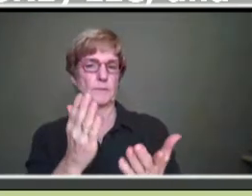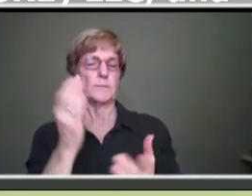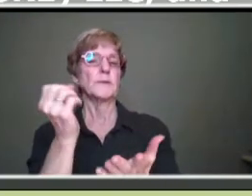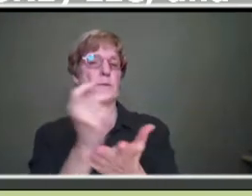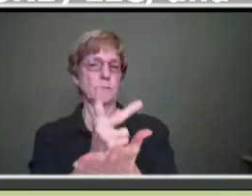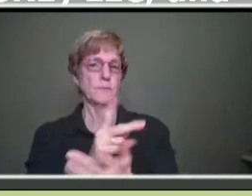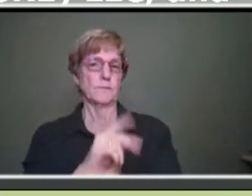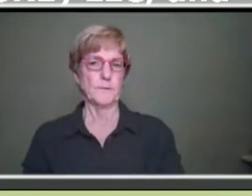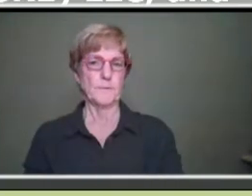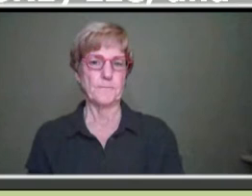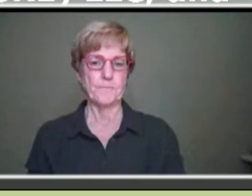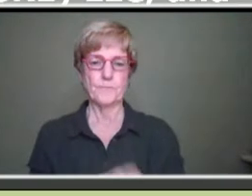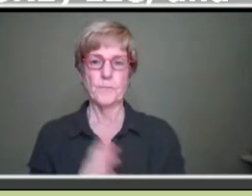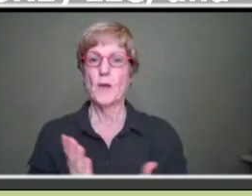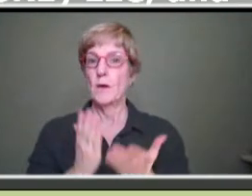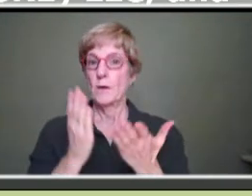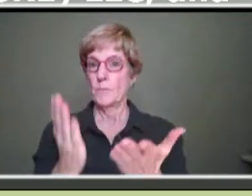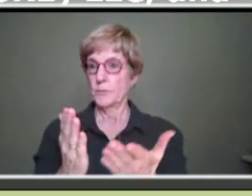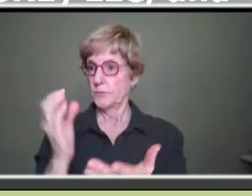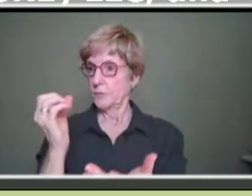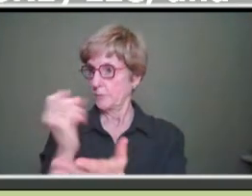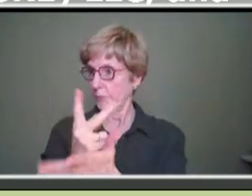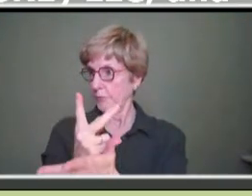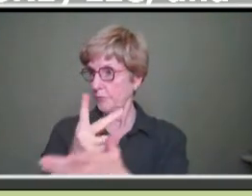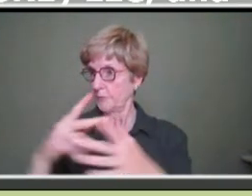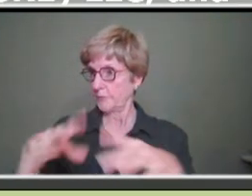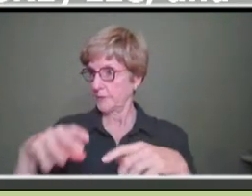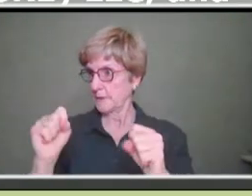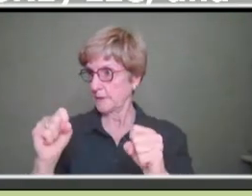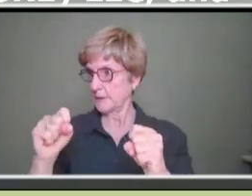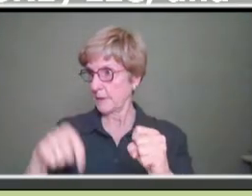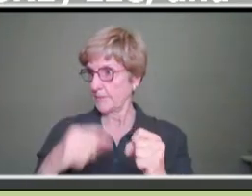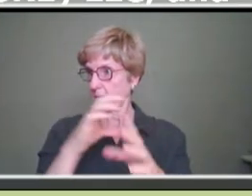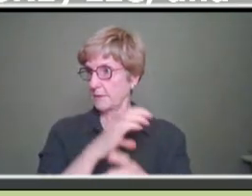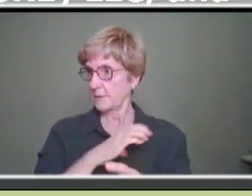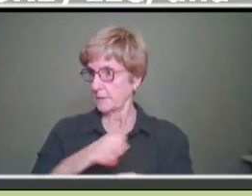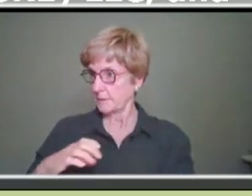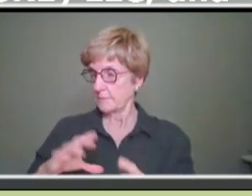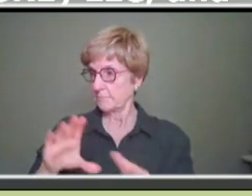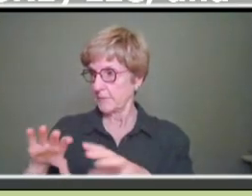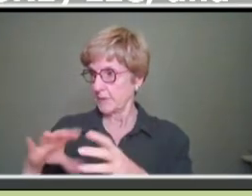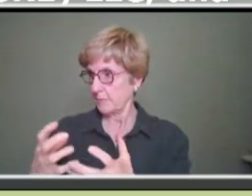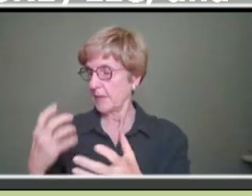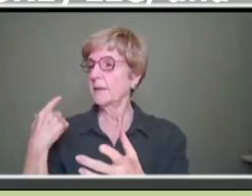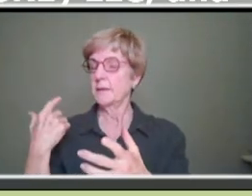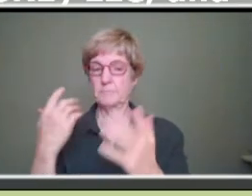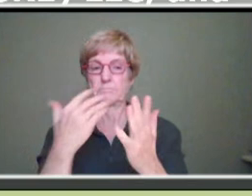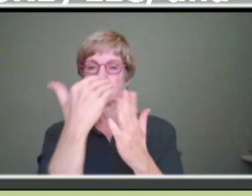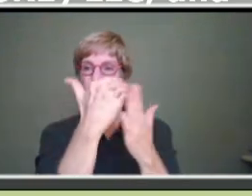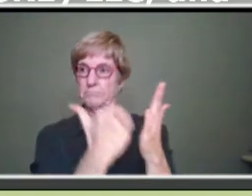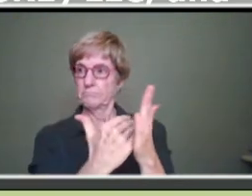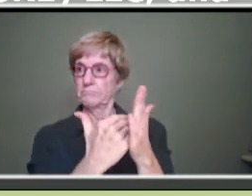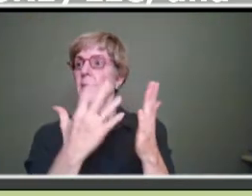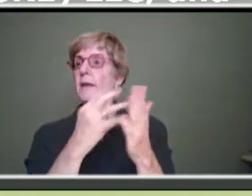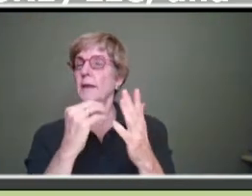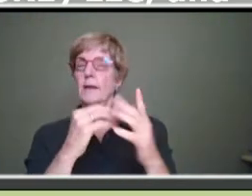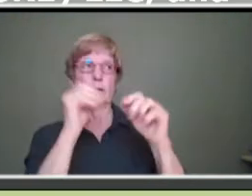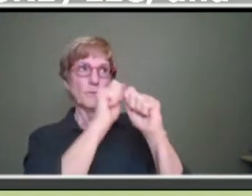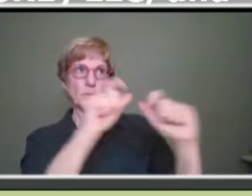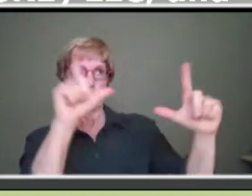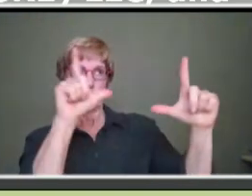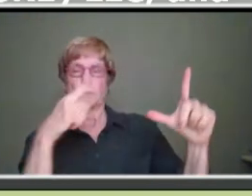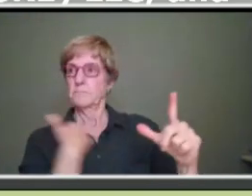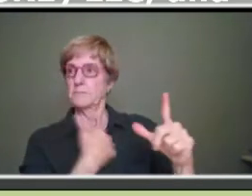is there a motion to approve the petition and adopt the zoning committee's statement of consistency as it appears in our agendas and on the screen as the